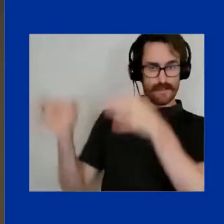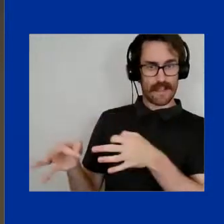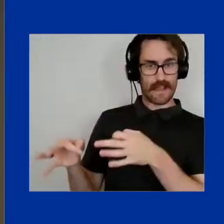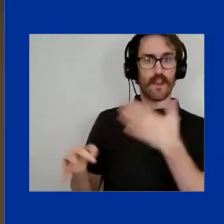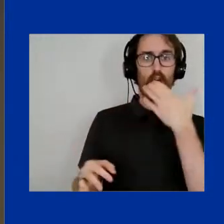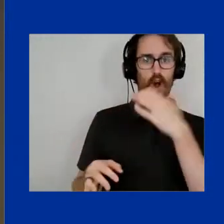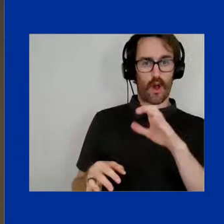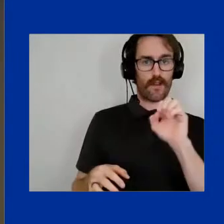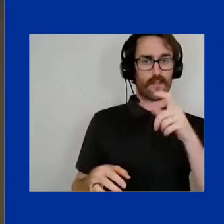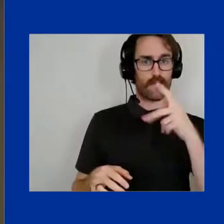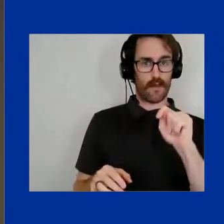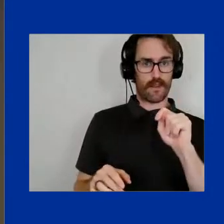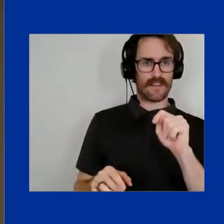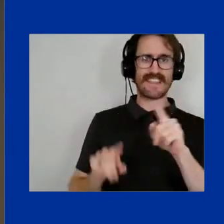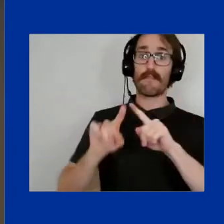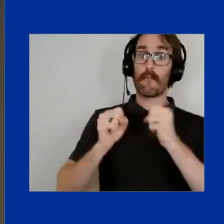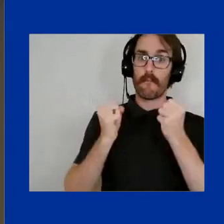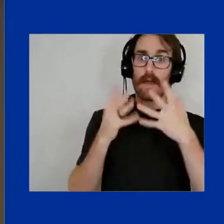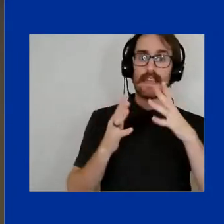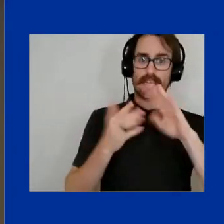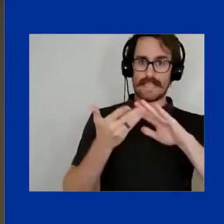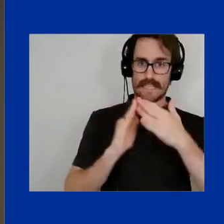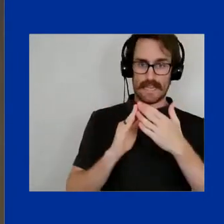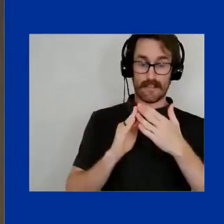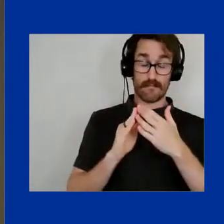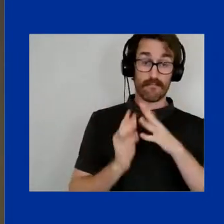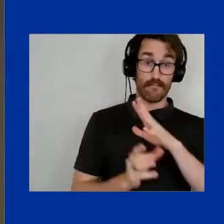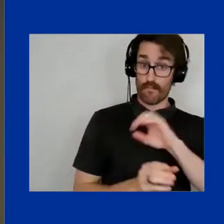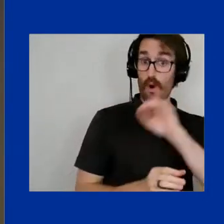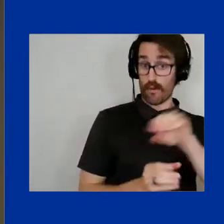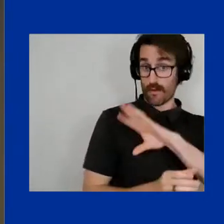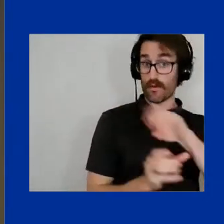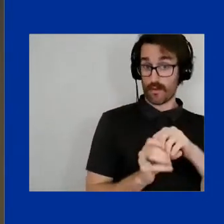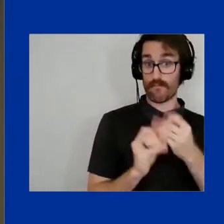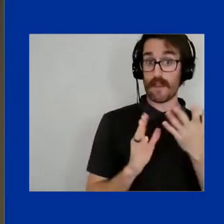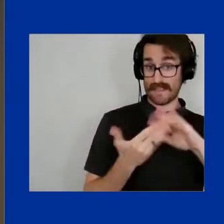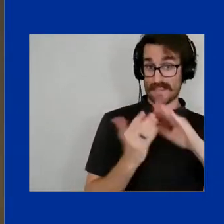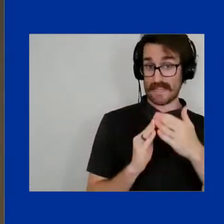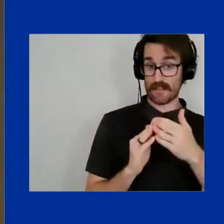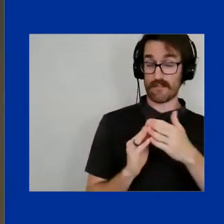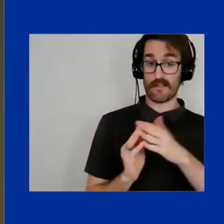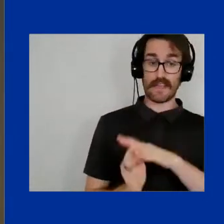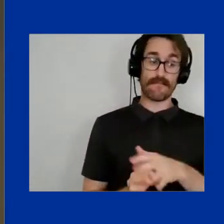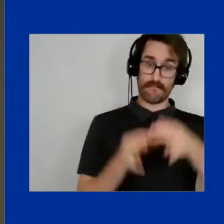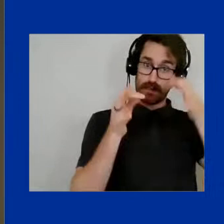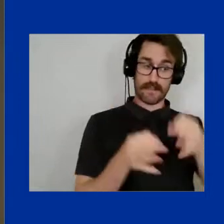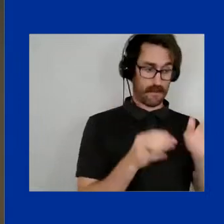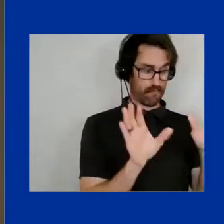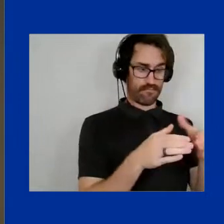in a number of cities, including Ottawa. We have been using